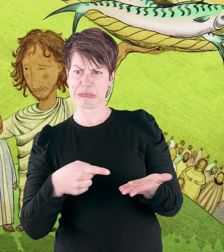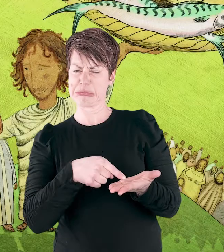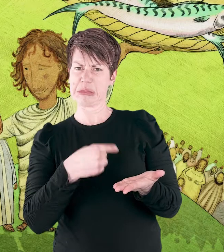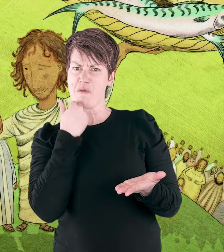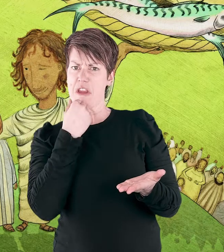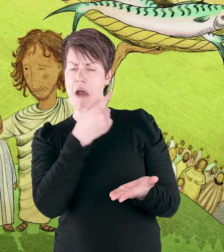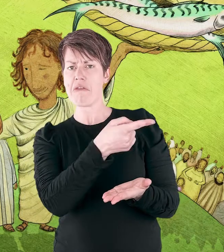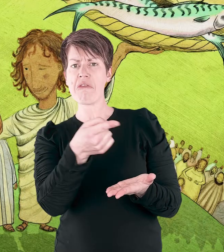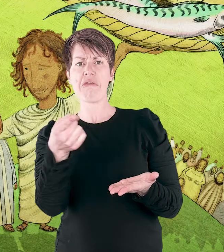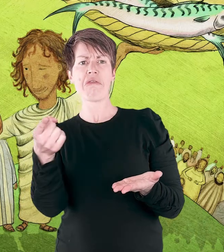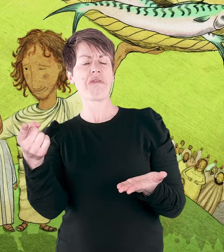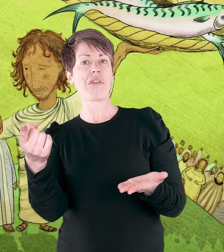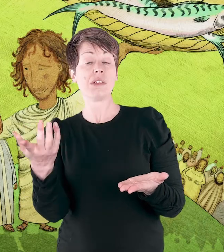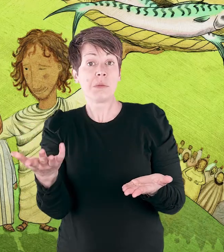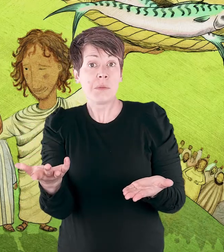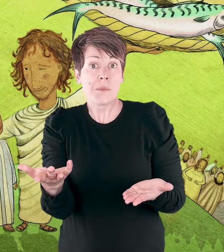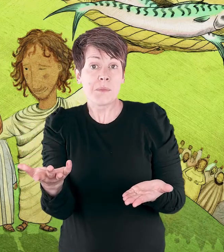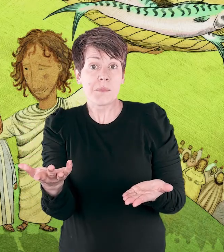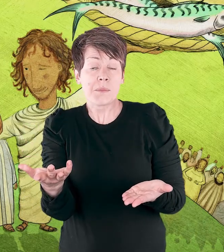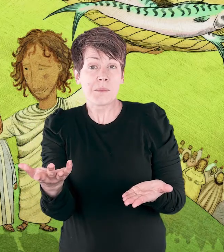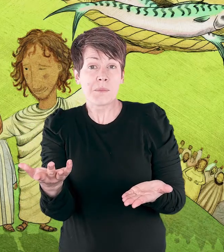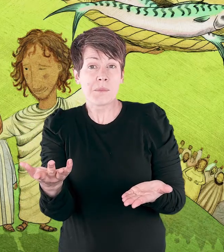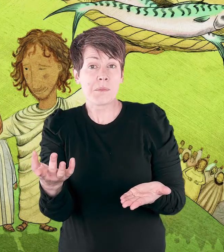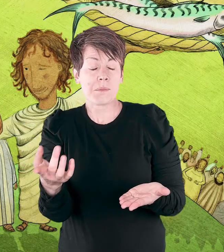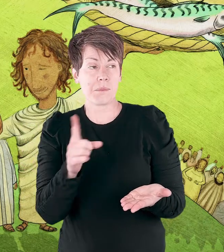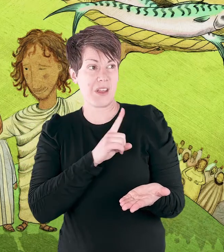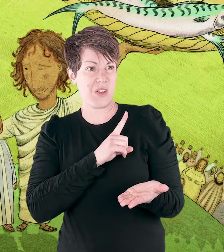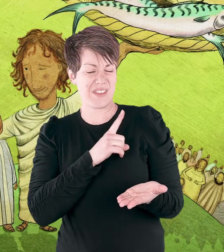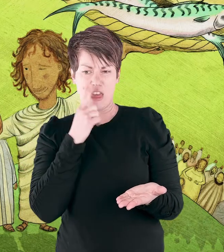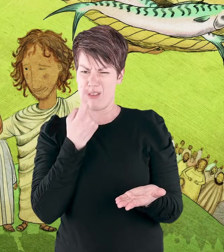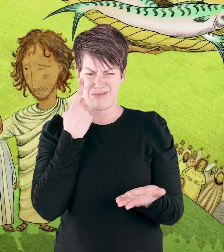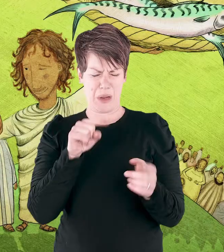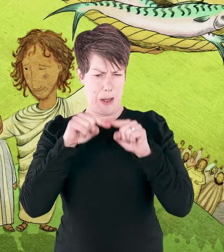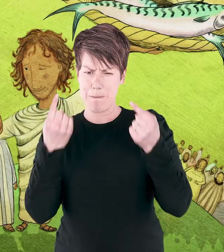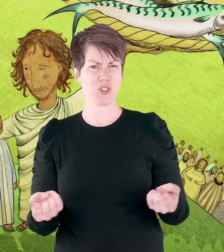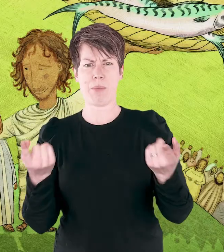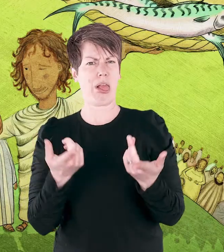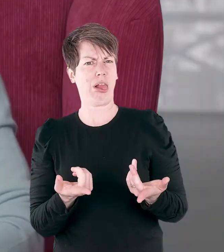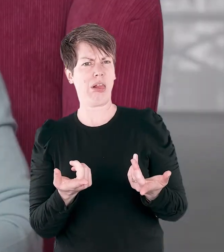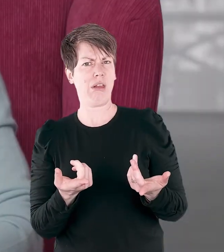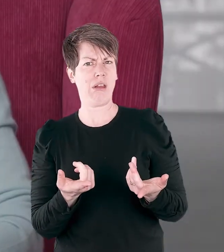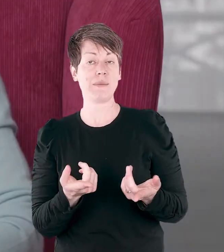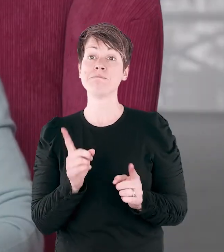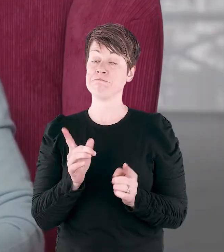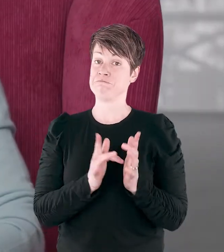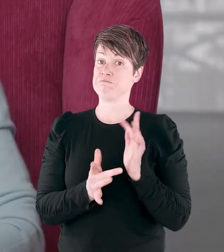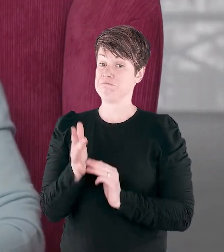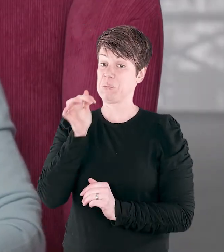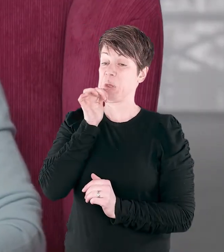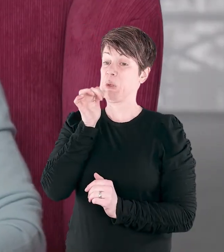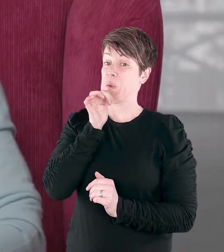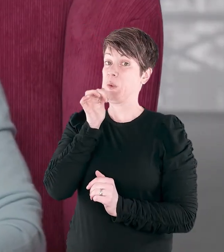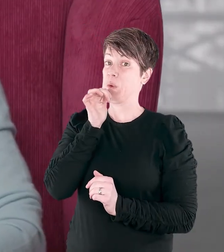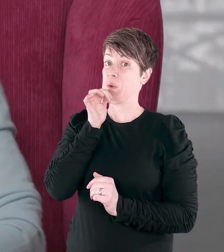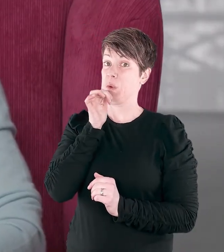Jesus feed everyone with just that? Because they thought it was impossible. But Jesus knew